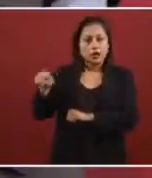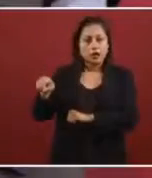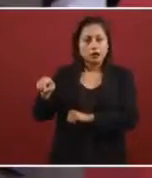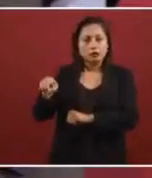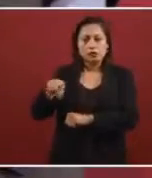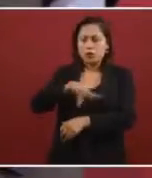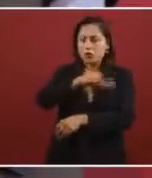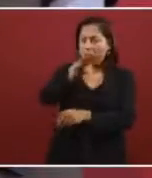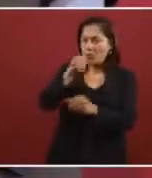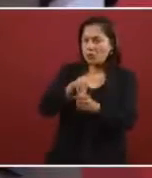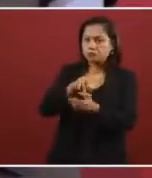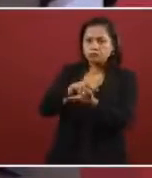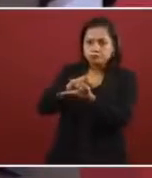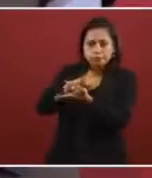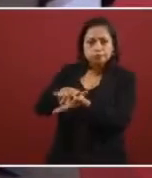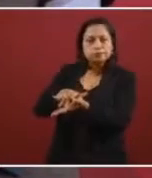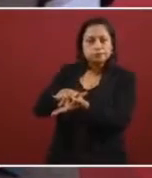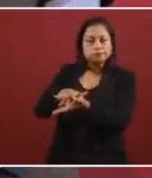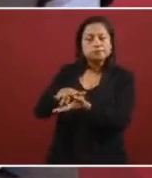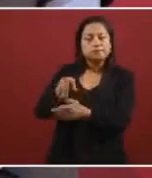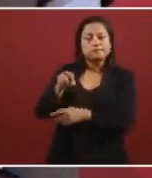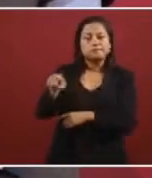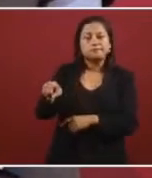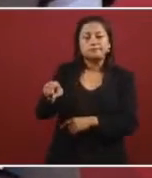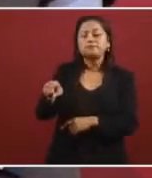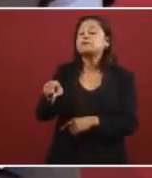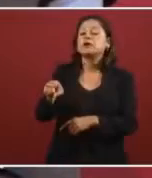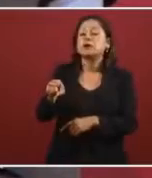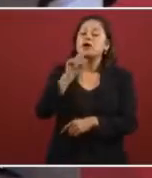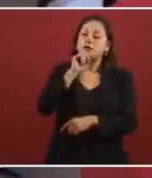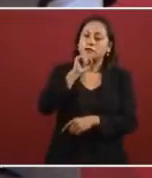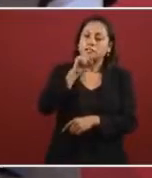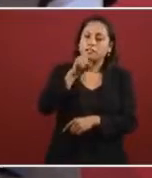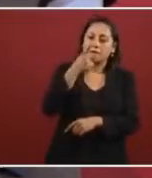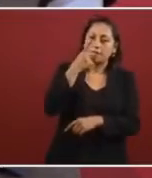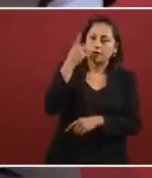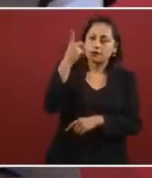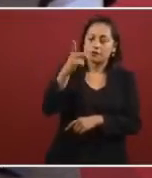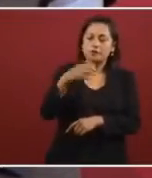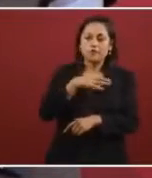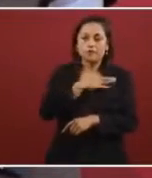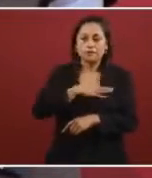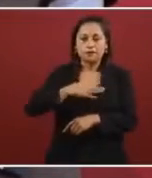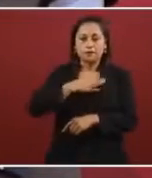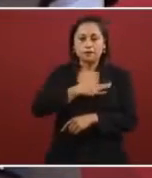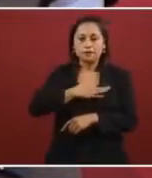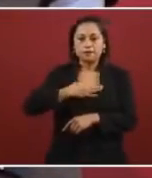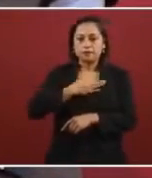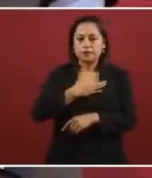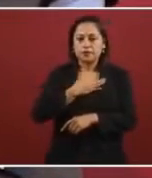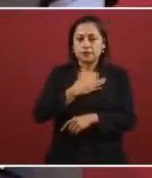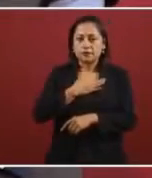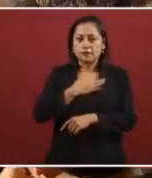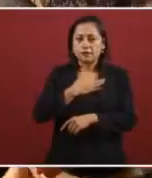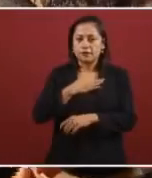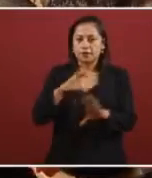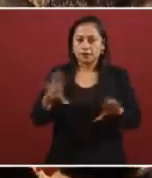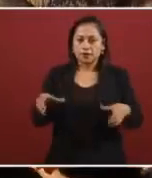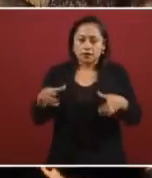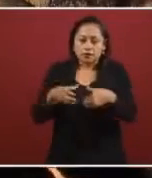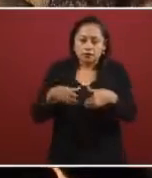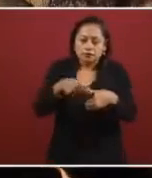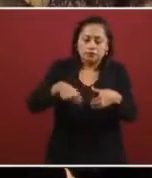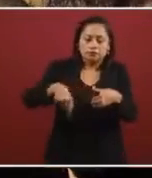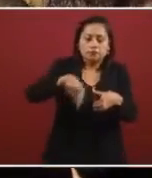is required y felicitar a quienes and están to trabajando congratulate those that are working el esclarecimiento de estos in